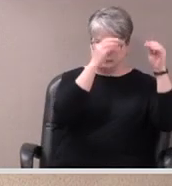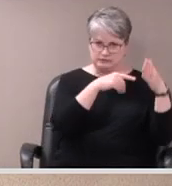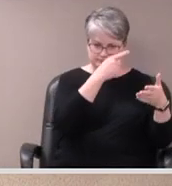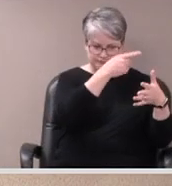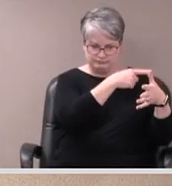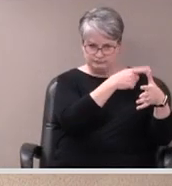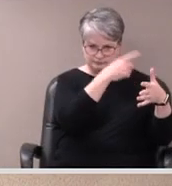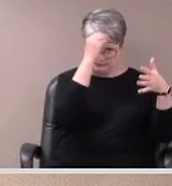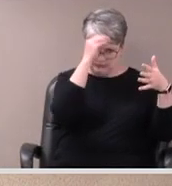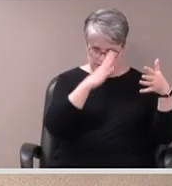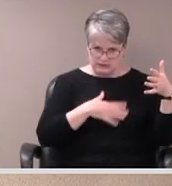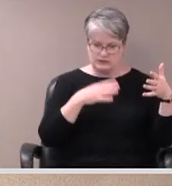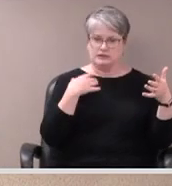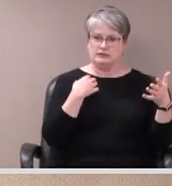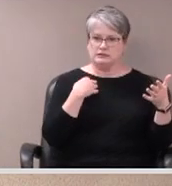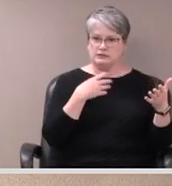is